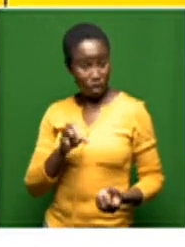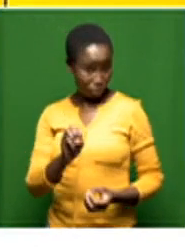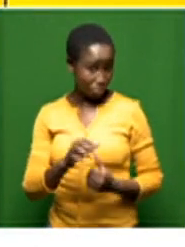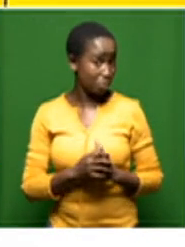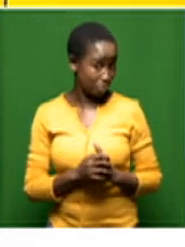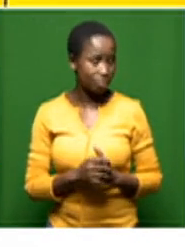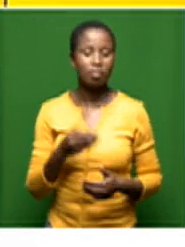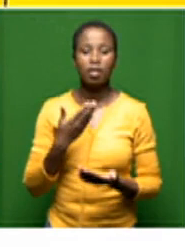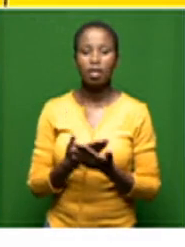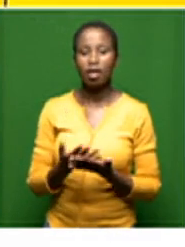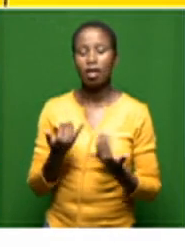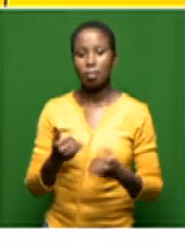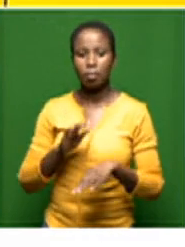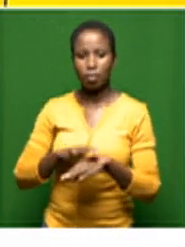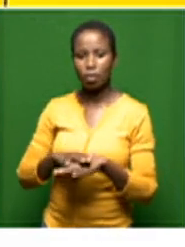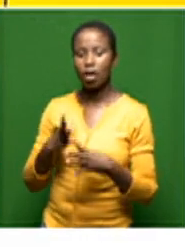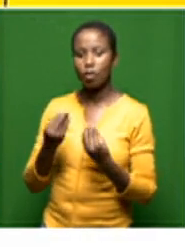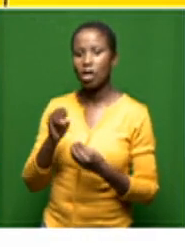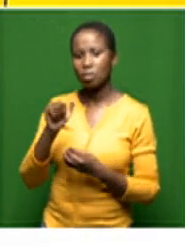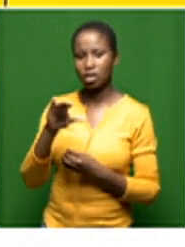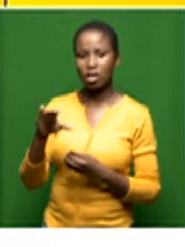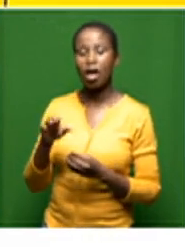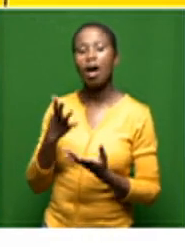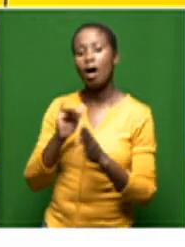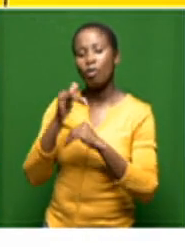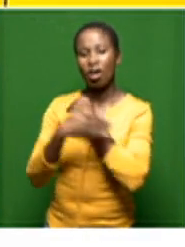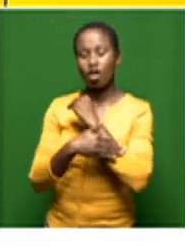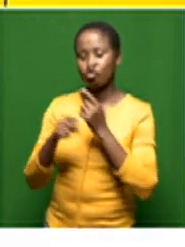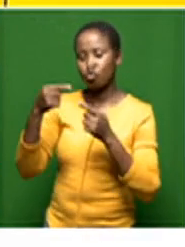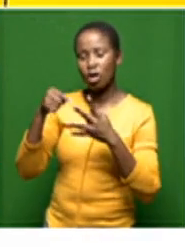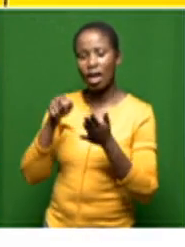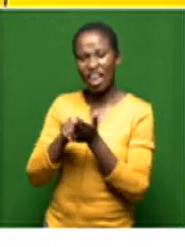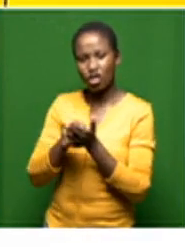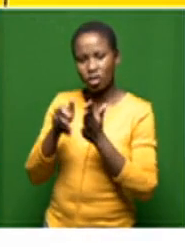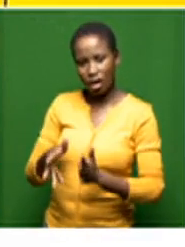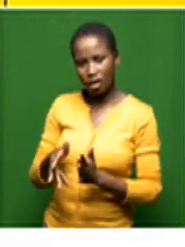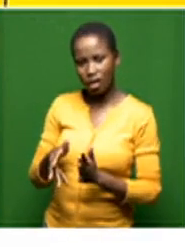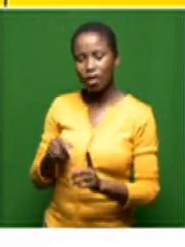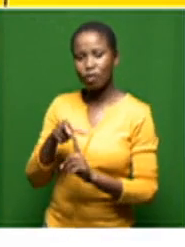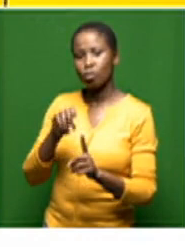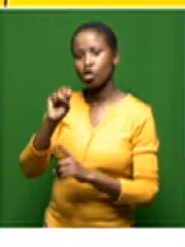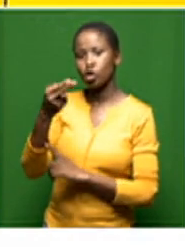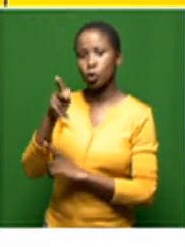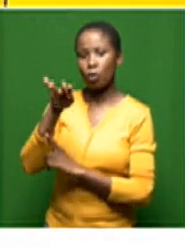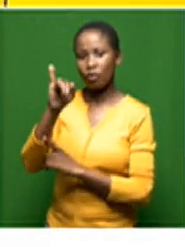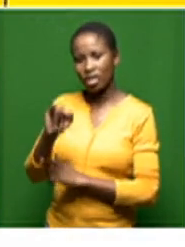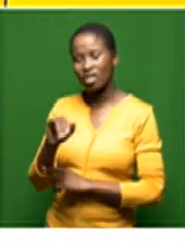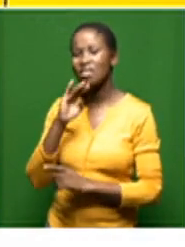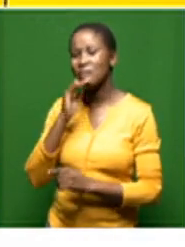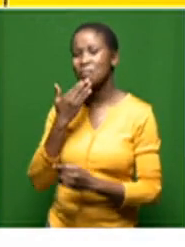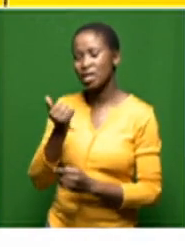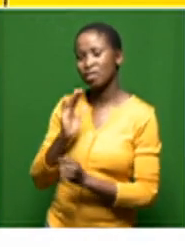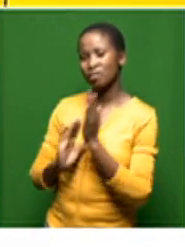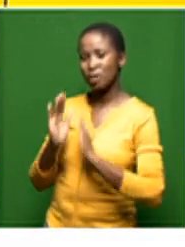this, and we speak to SABC foreign editor Sophie Mokoena. Sophie, good morning to you. Talk to us about the latest in that particular